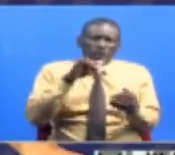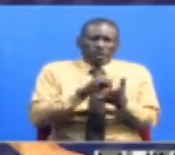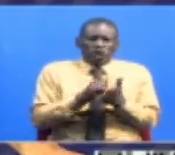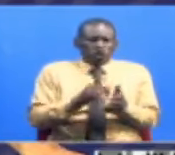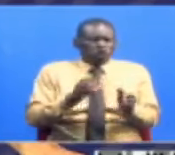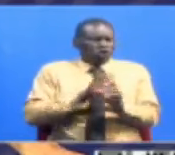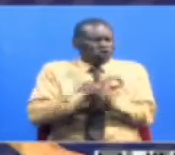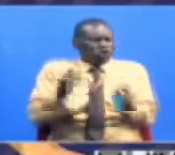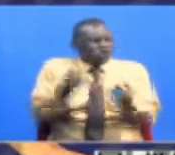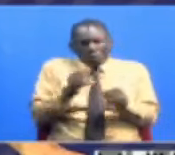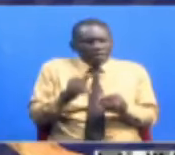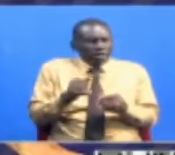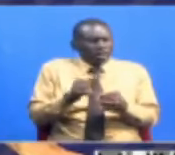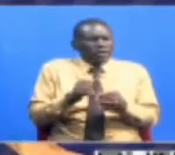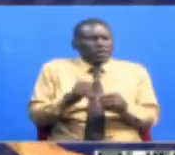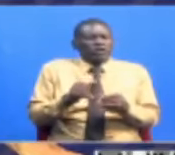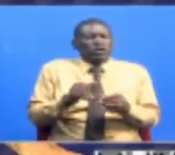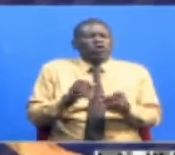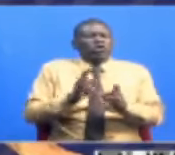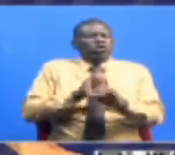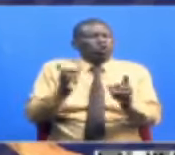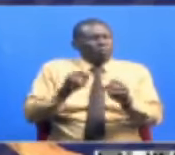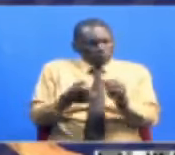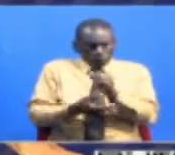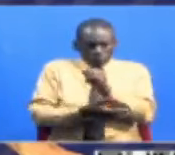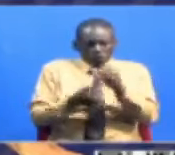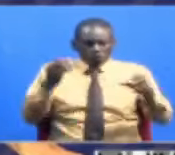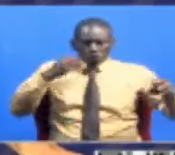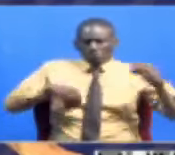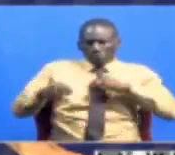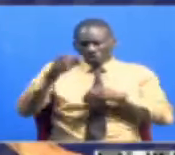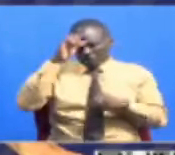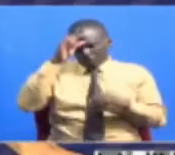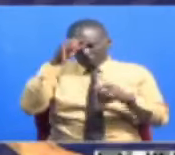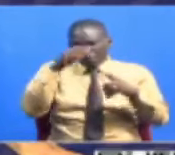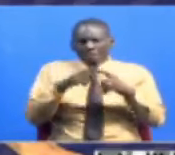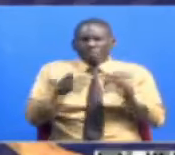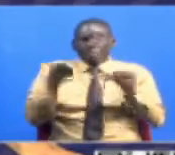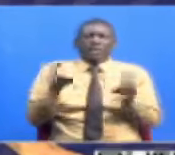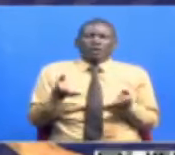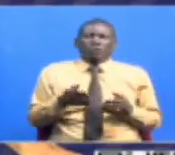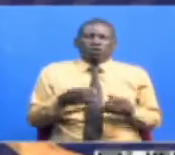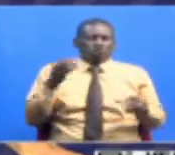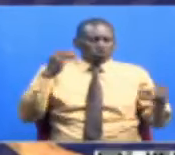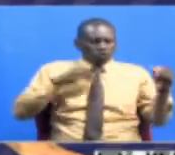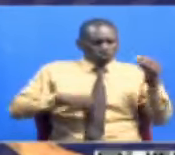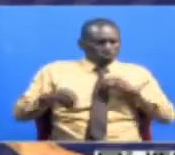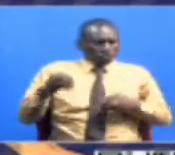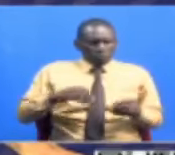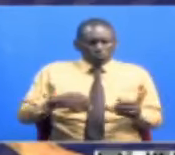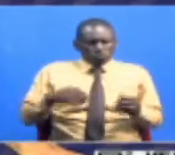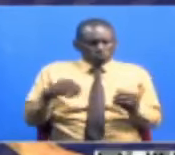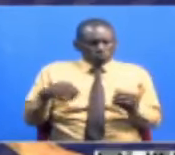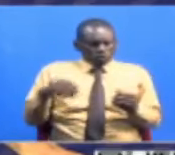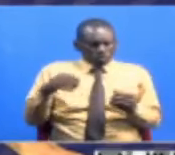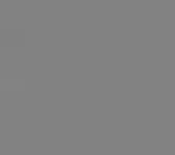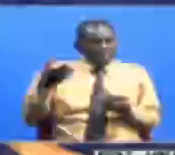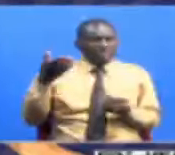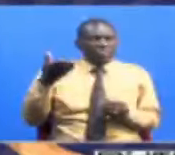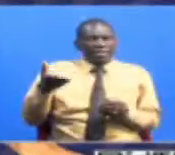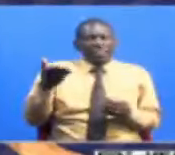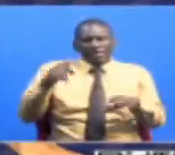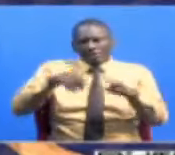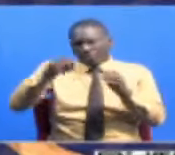money shall be stolen in his government. But the irony is, corruption scandals are rife in